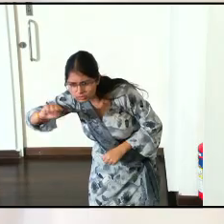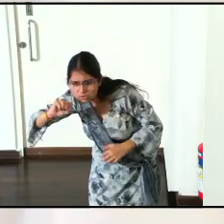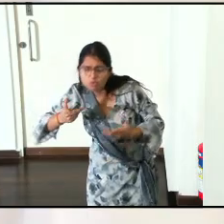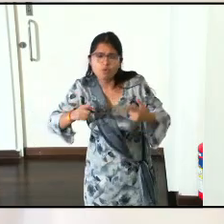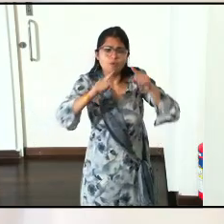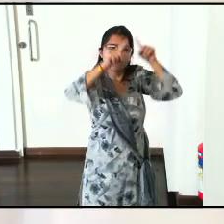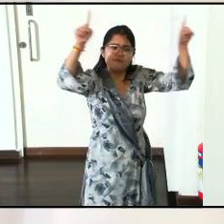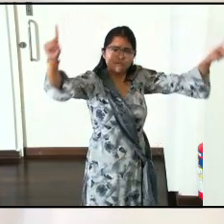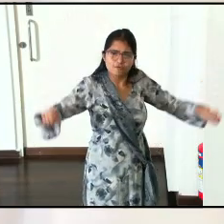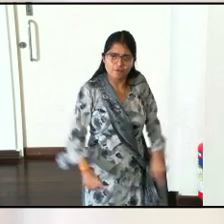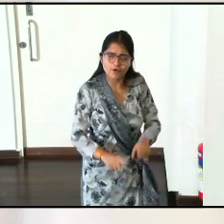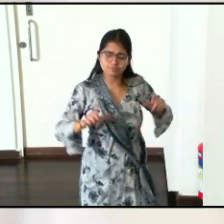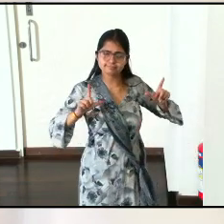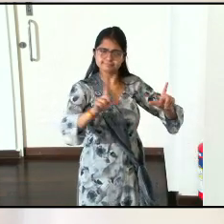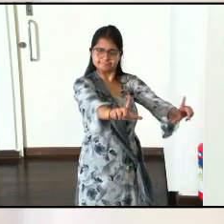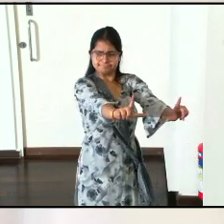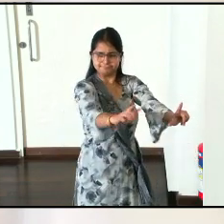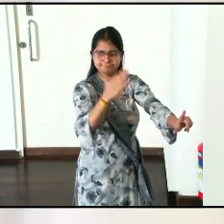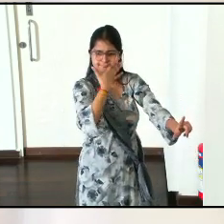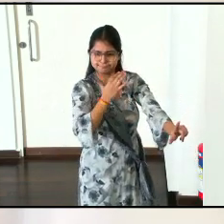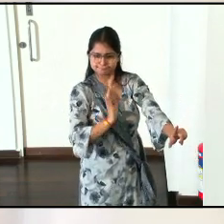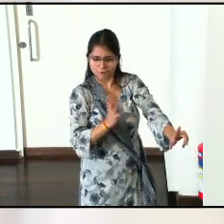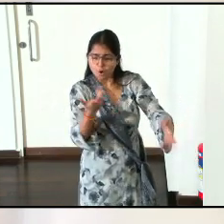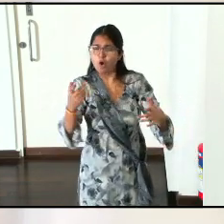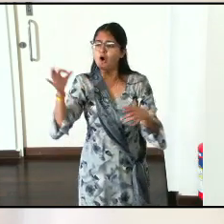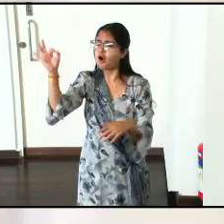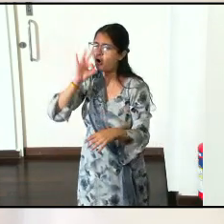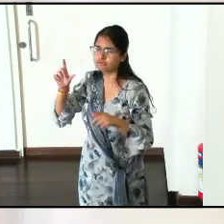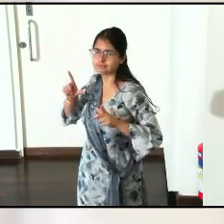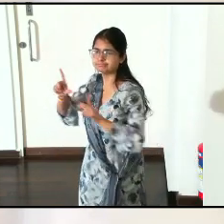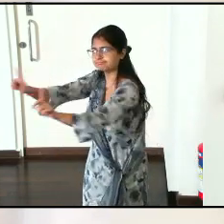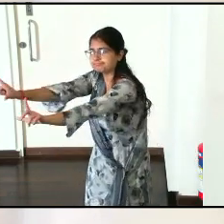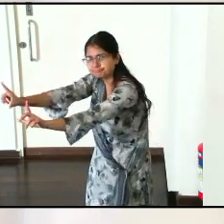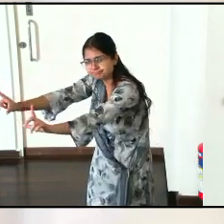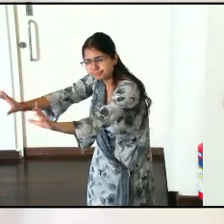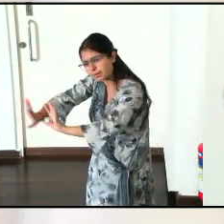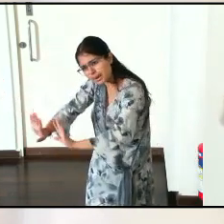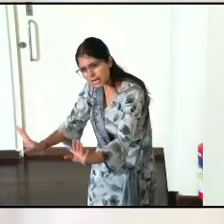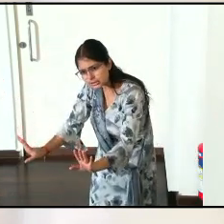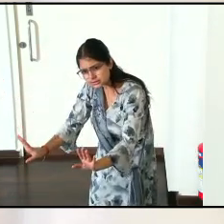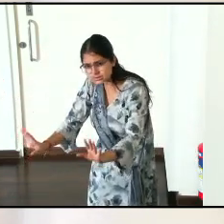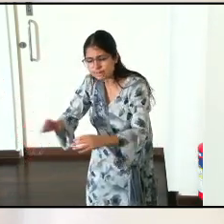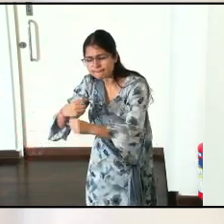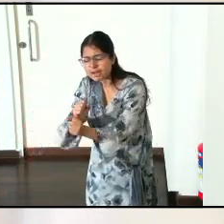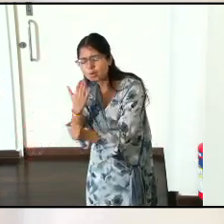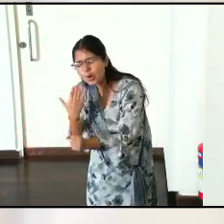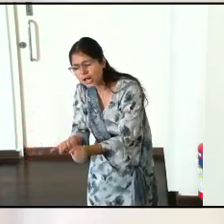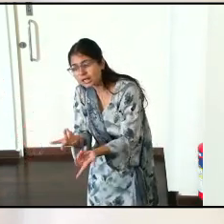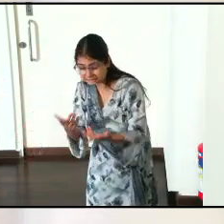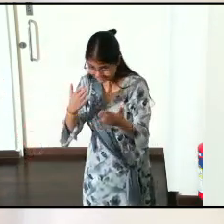pasting on walls? Were they just kept within offices? Were they